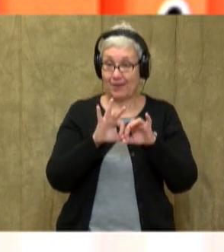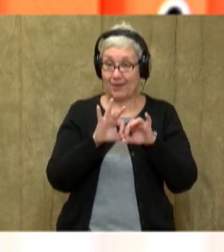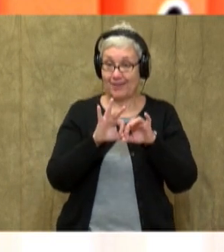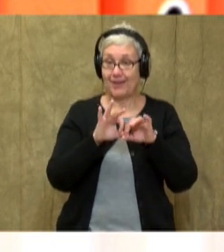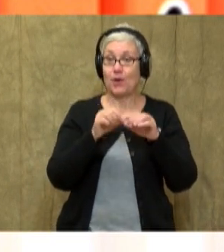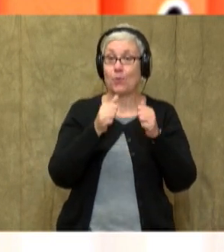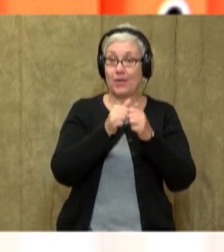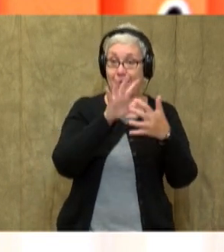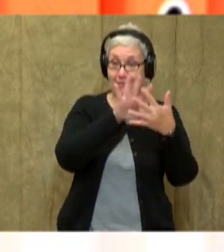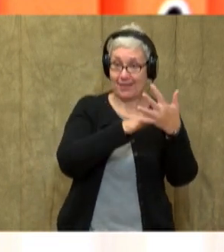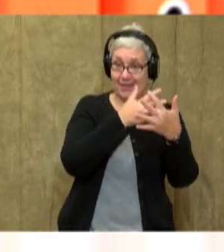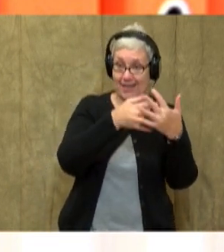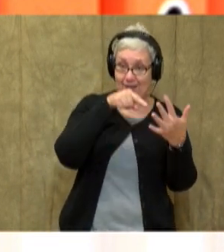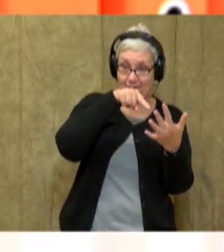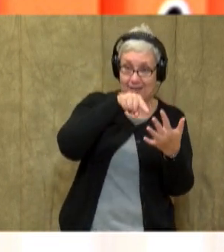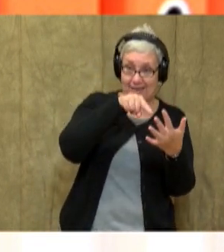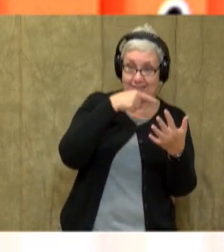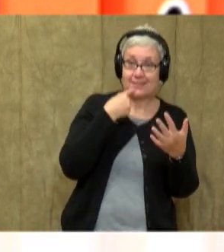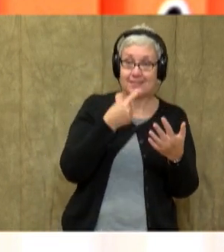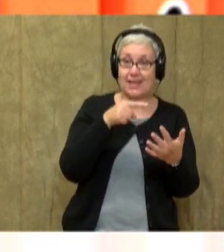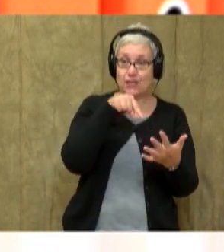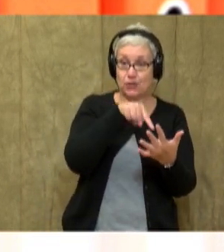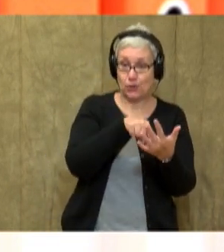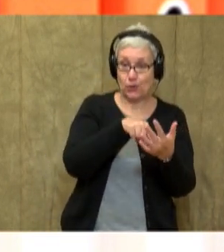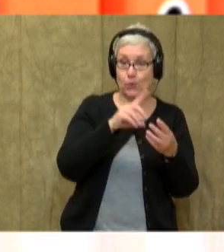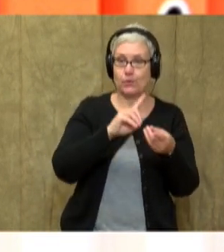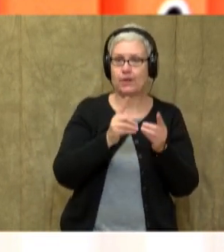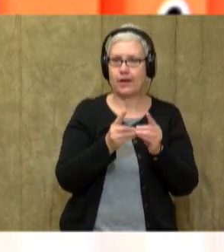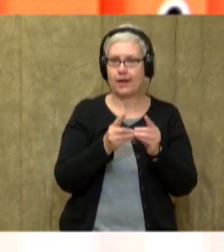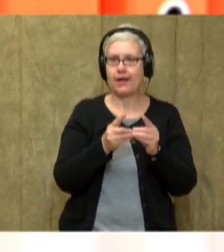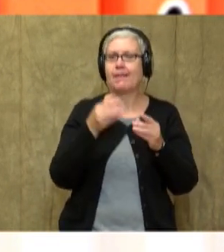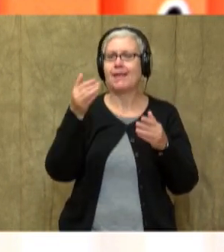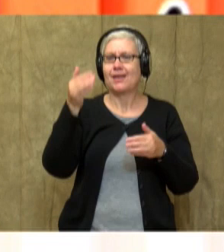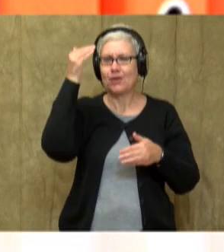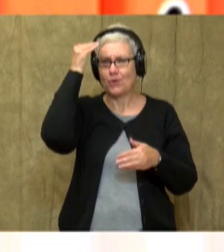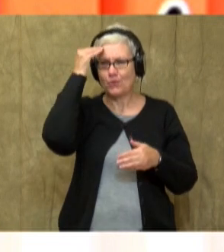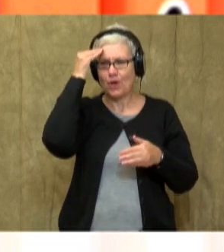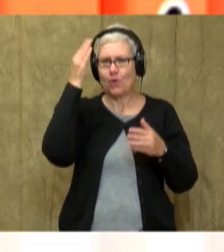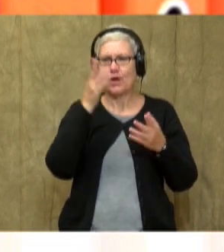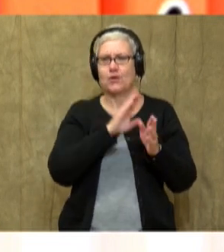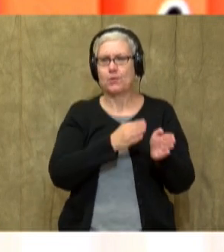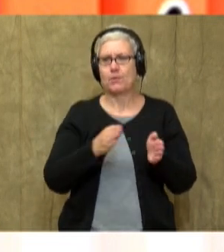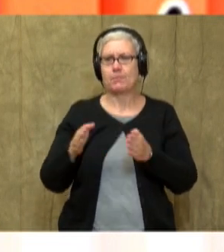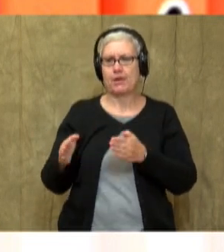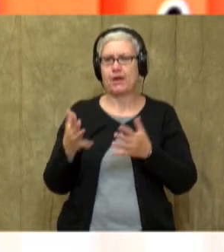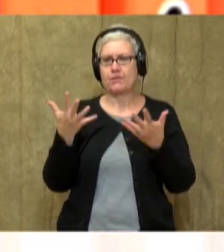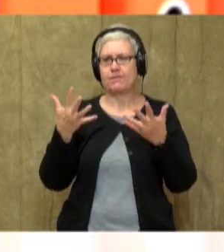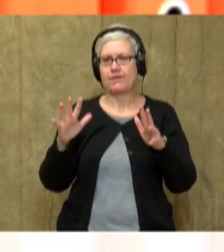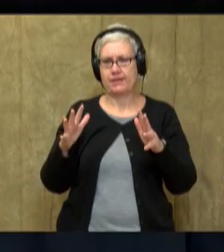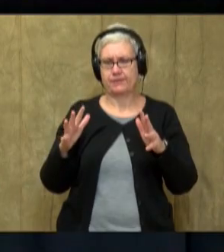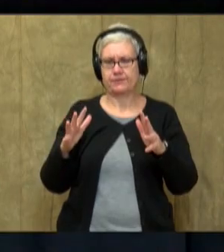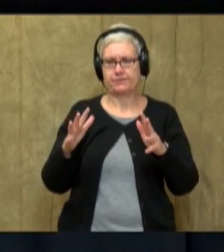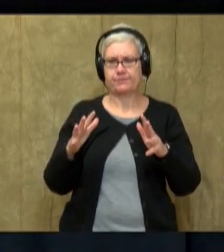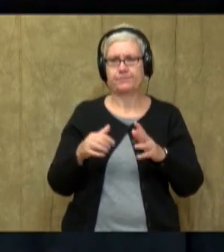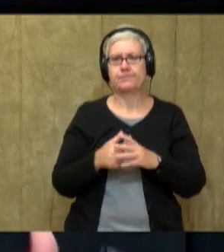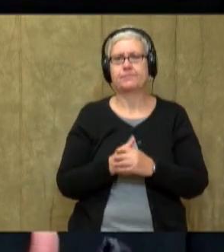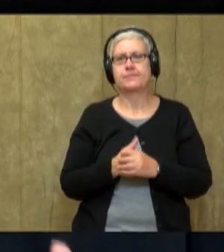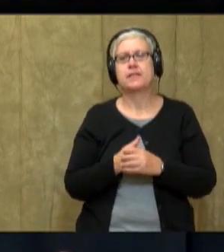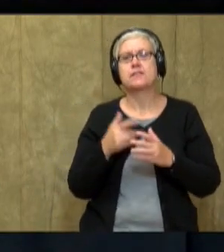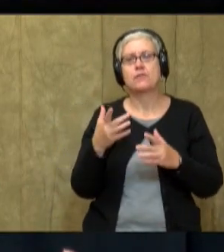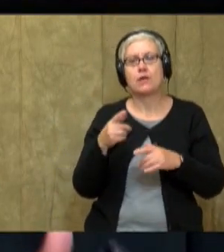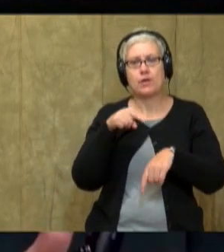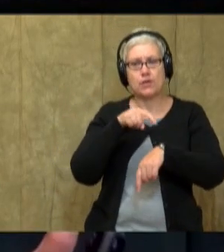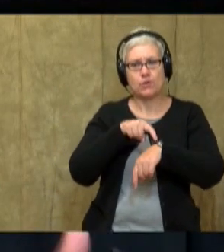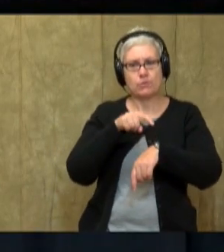If you know that you have homework that's due the next day, you want to put it in and key it in on your calendar so that you can allocate that time